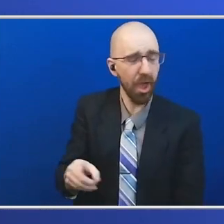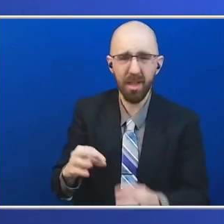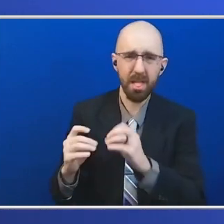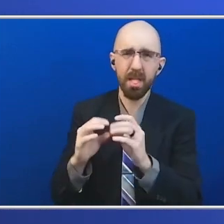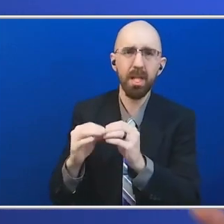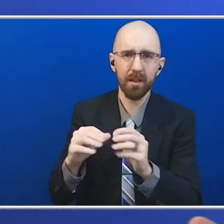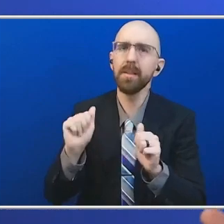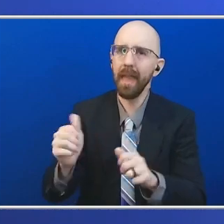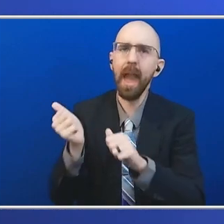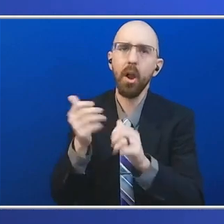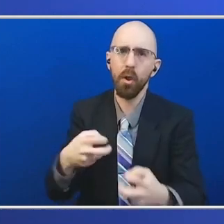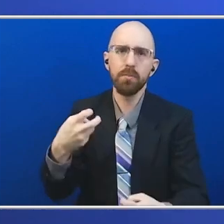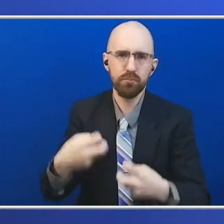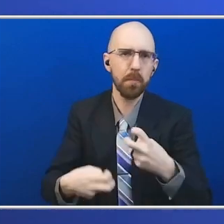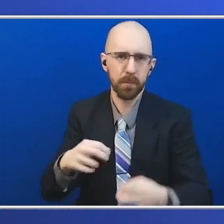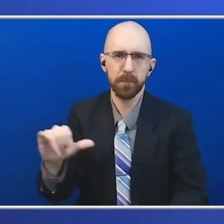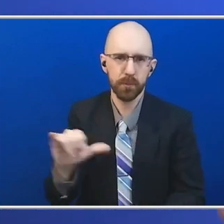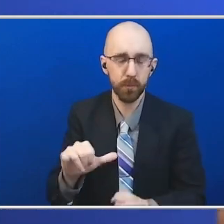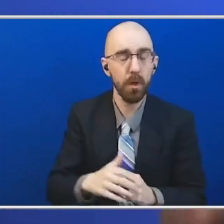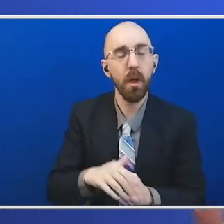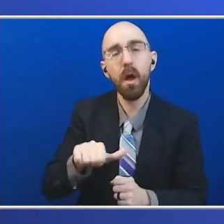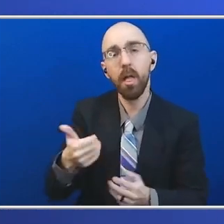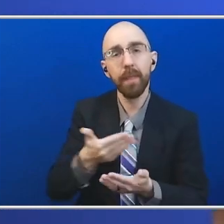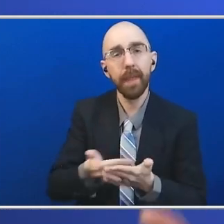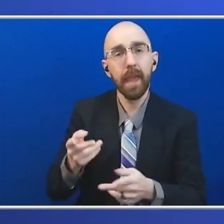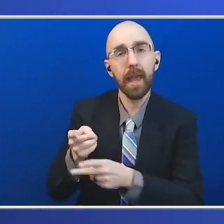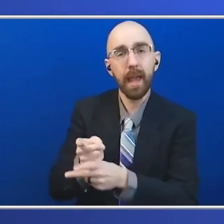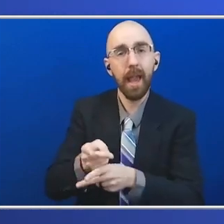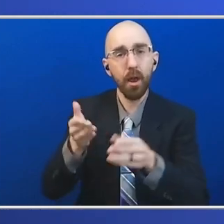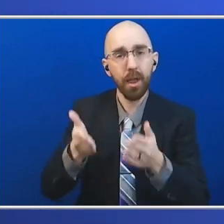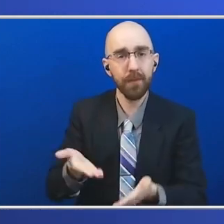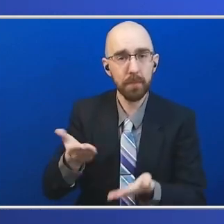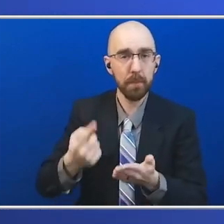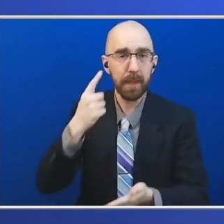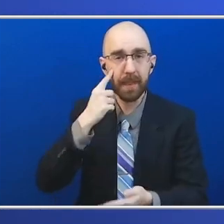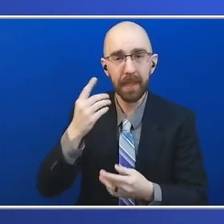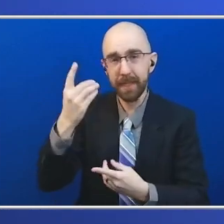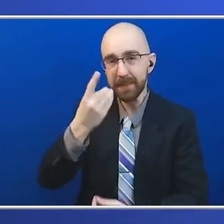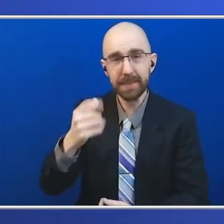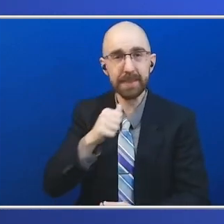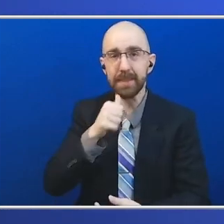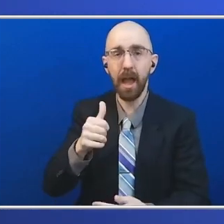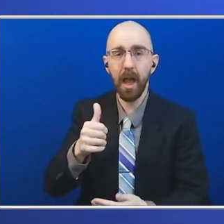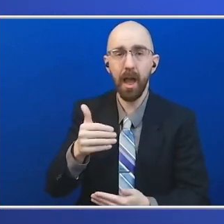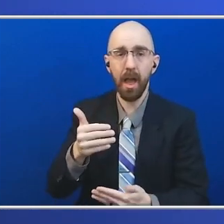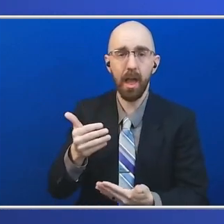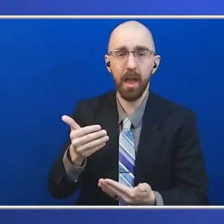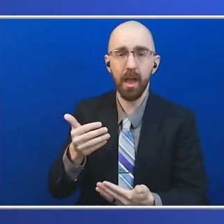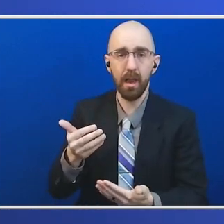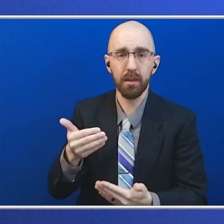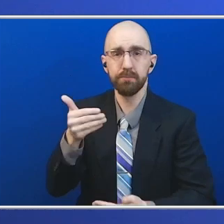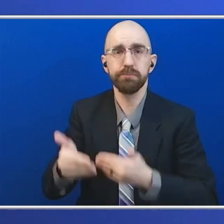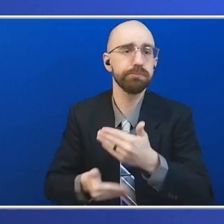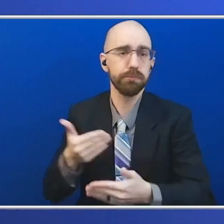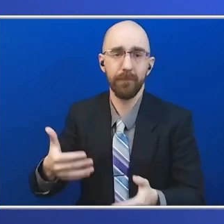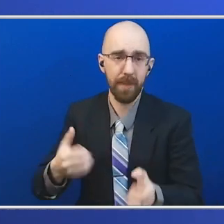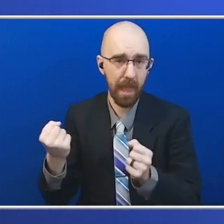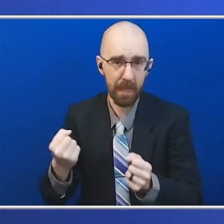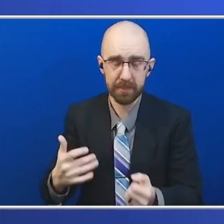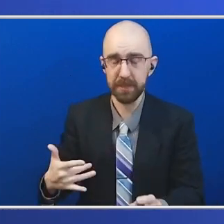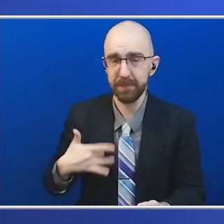problem. The other thing is the caregiver might think this disease is now progressing too fast, and that may also make them feel more